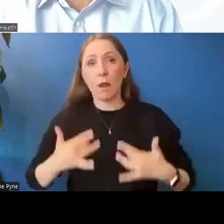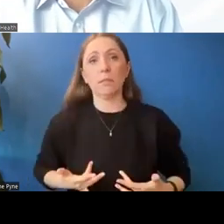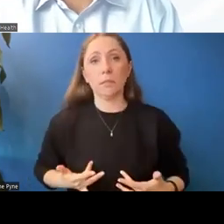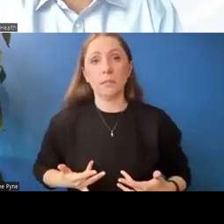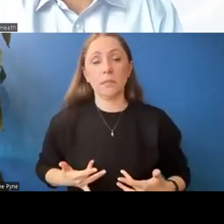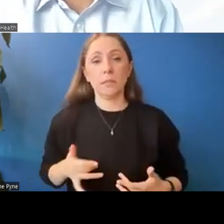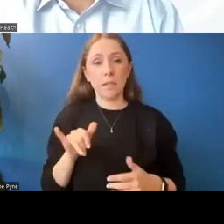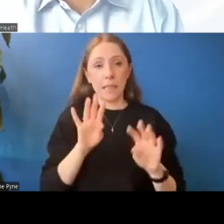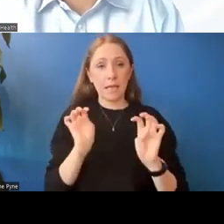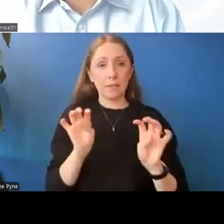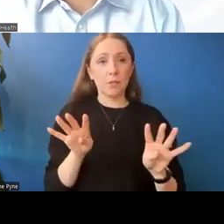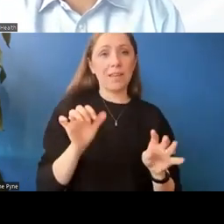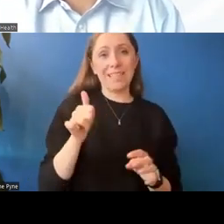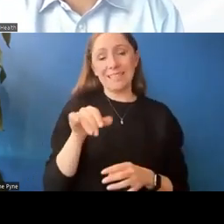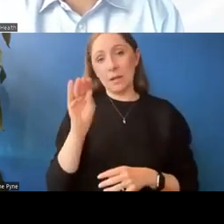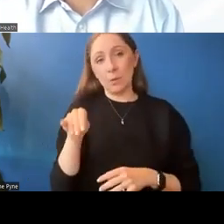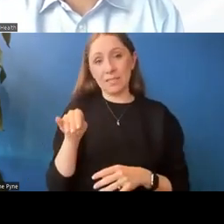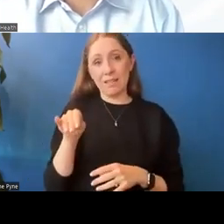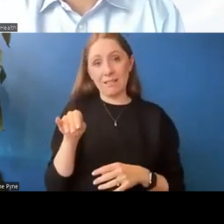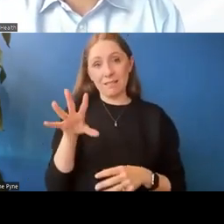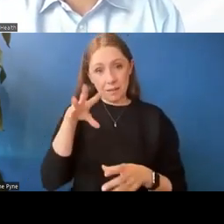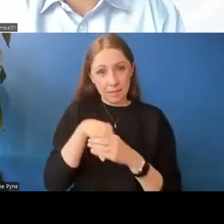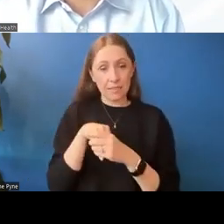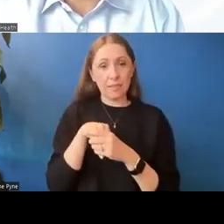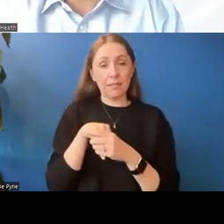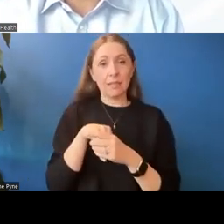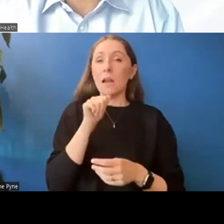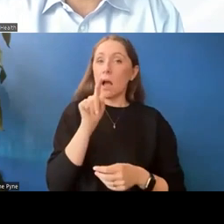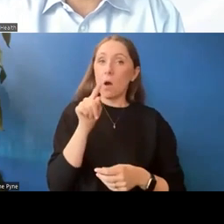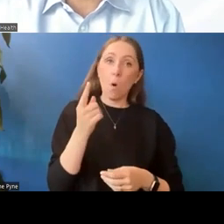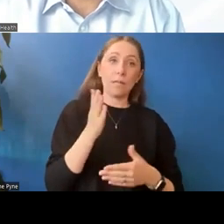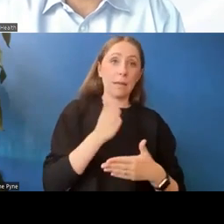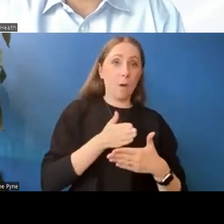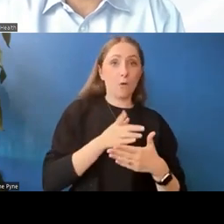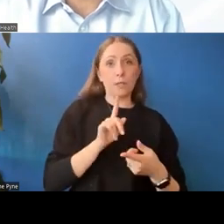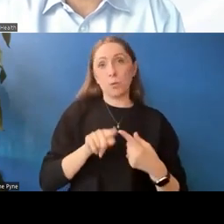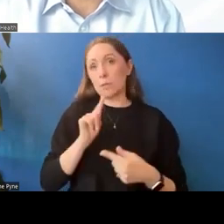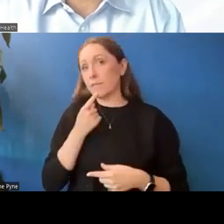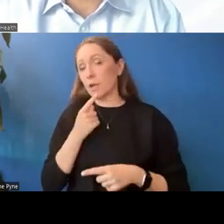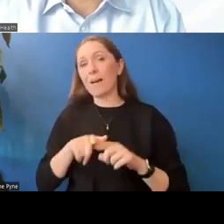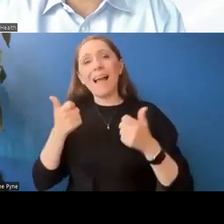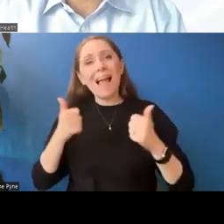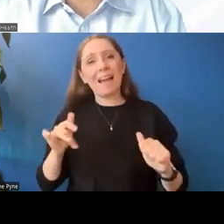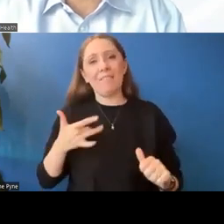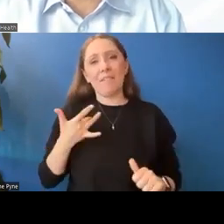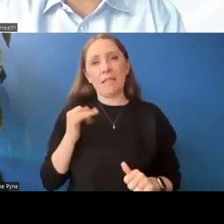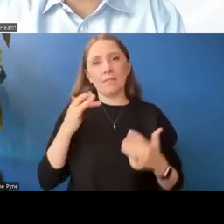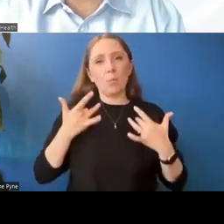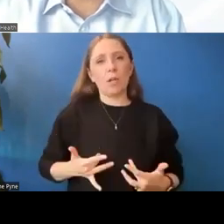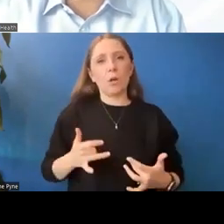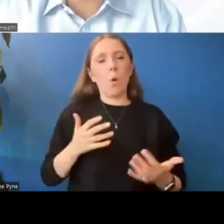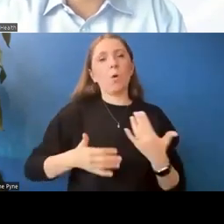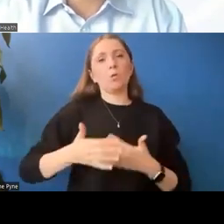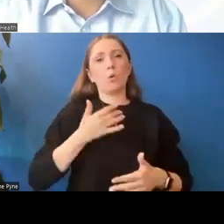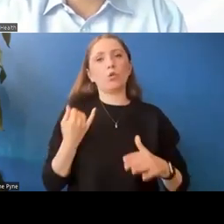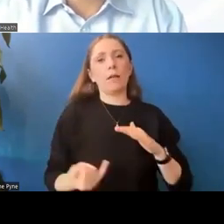survey, 10%, because this includes not just the moderate to severe, but any symptoms of depression or social